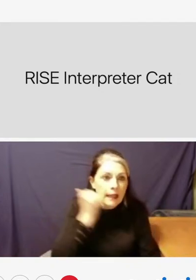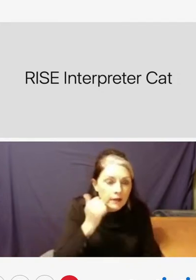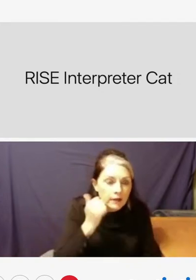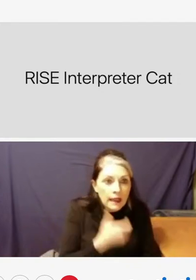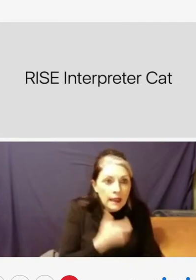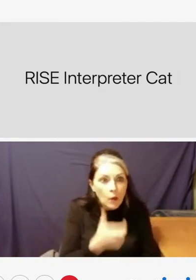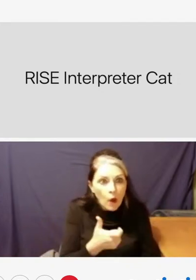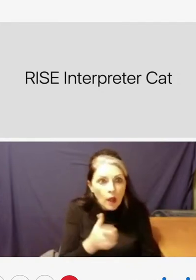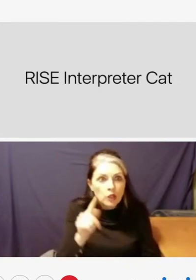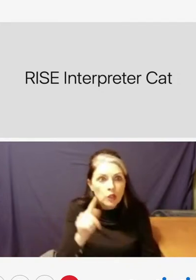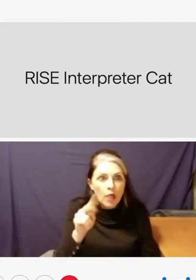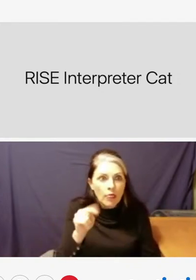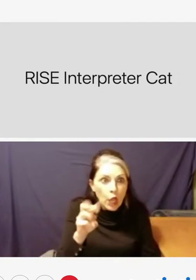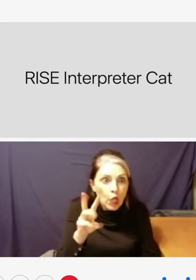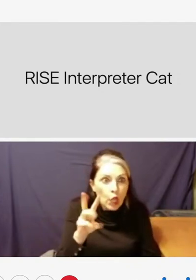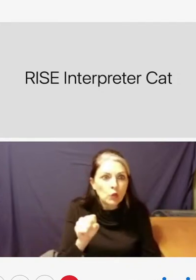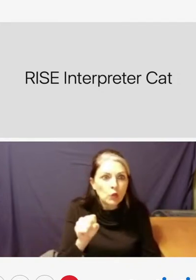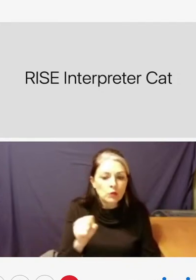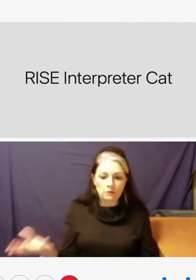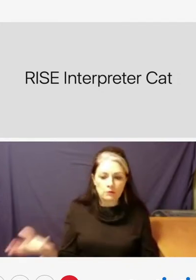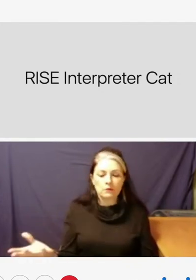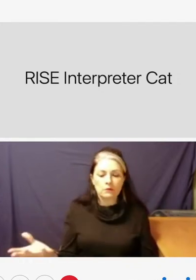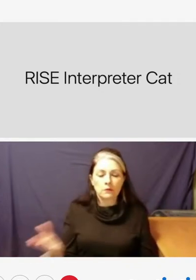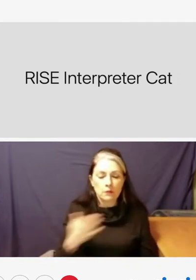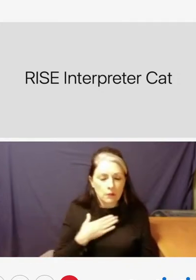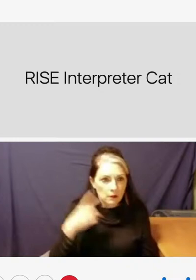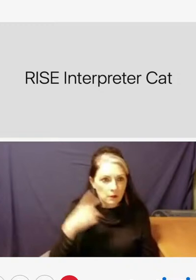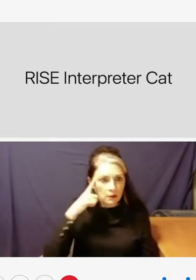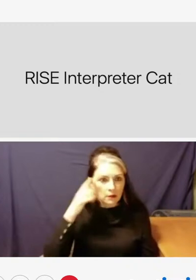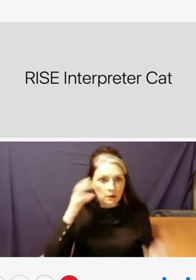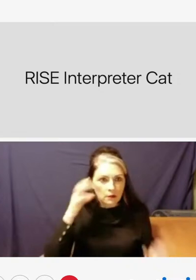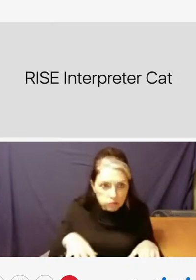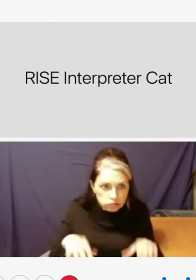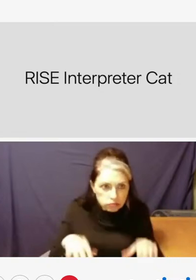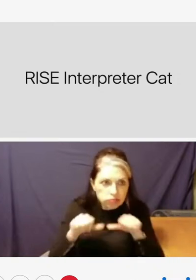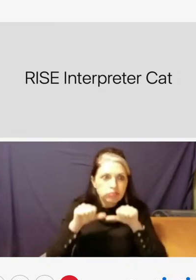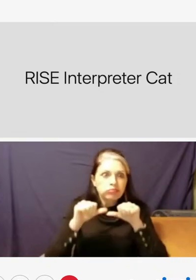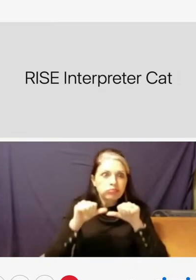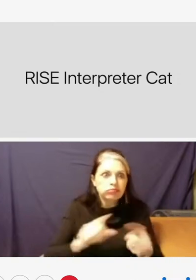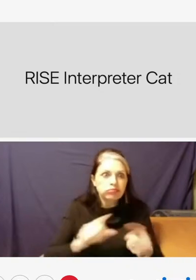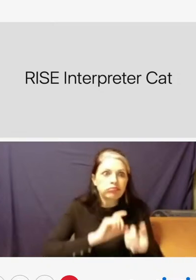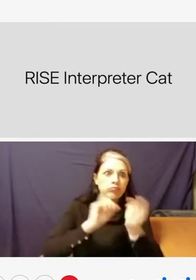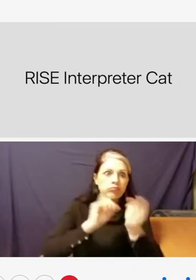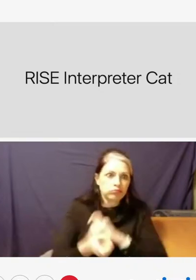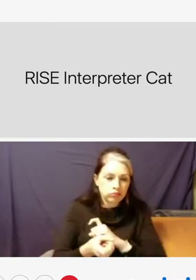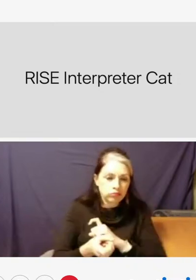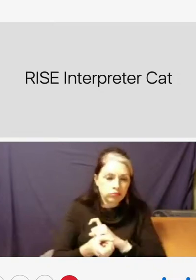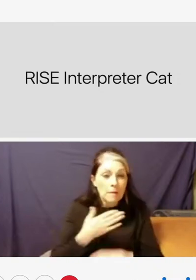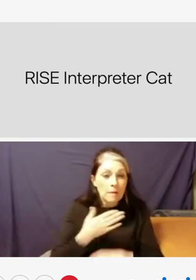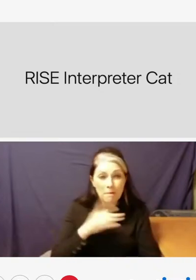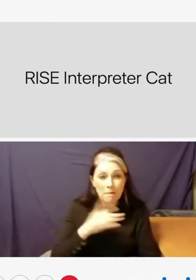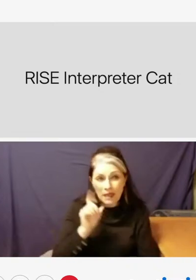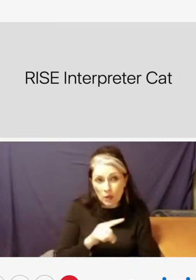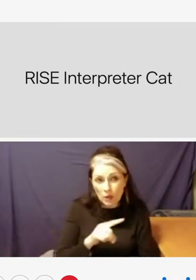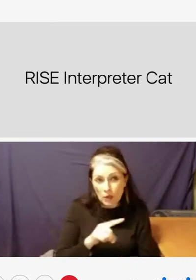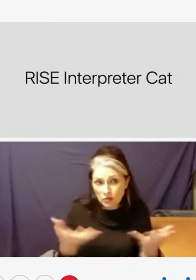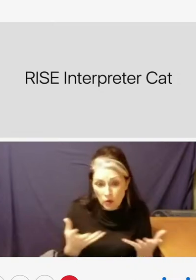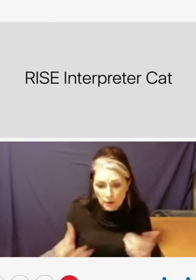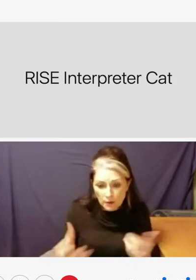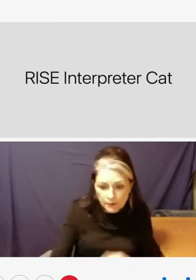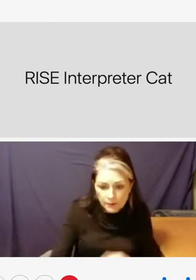like I get it's mindboggling how much it it continues to change um my question was where is where you talked